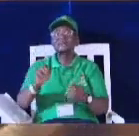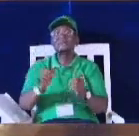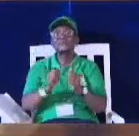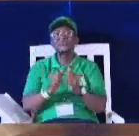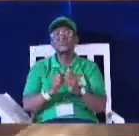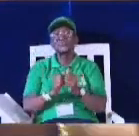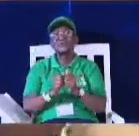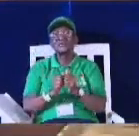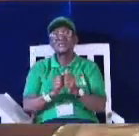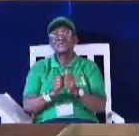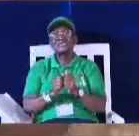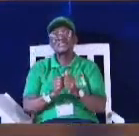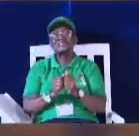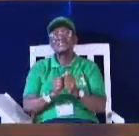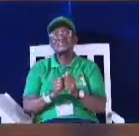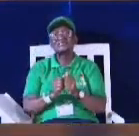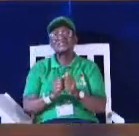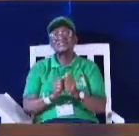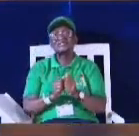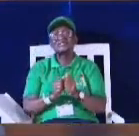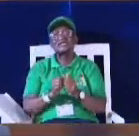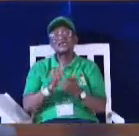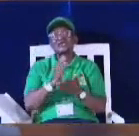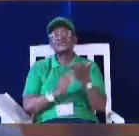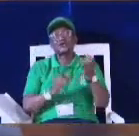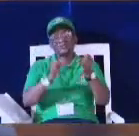shall we call it, last respect.